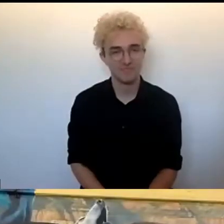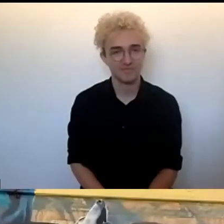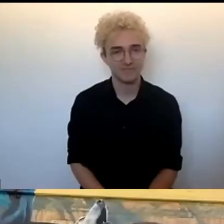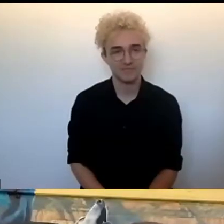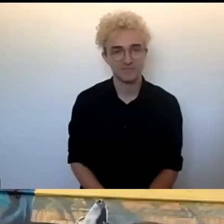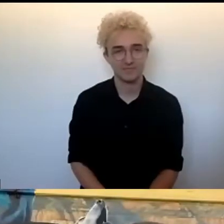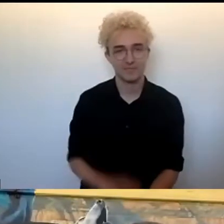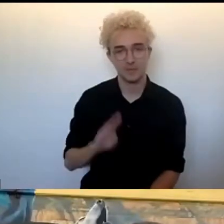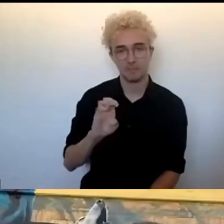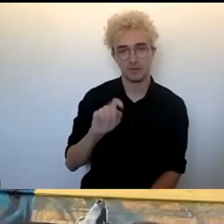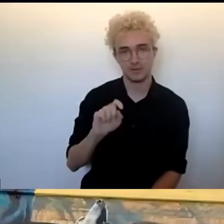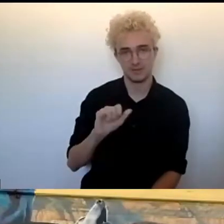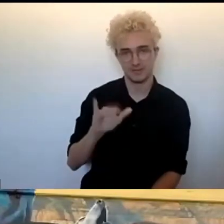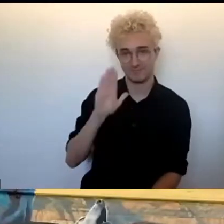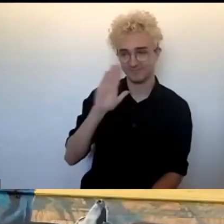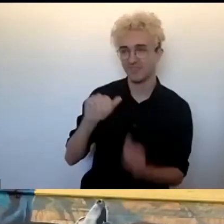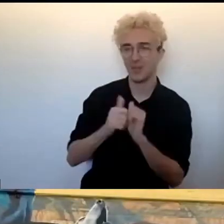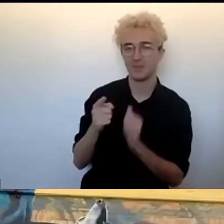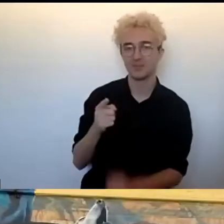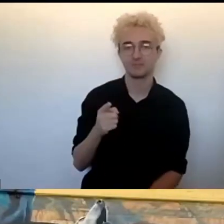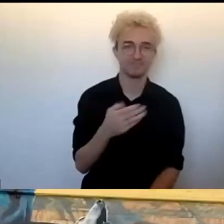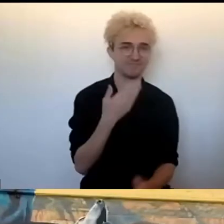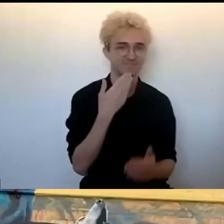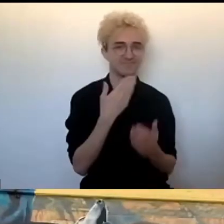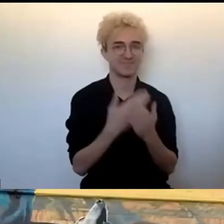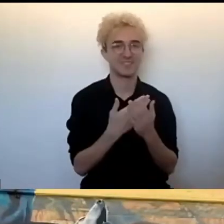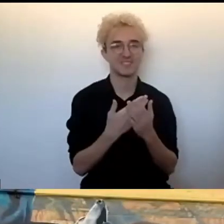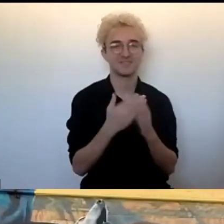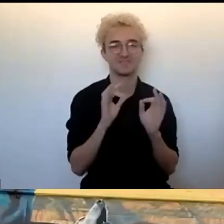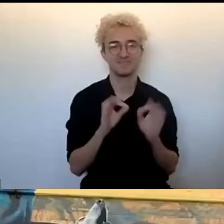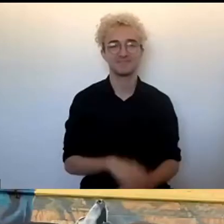Hi, how are you? Good.